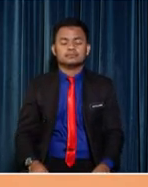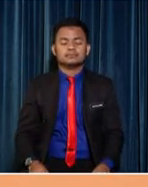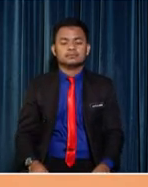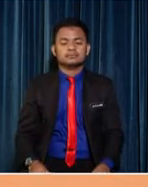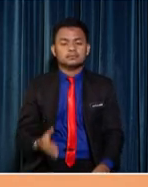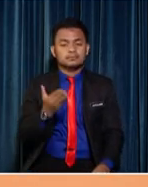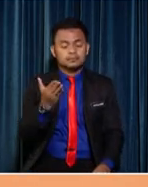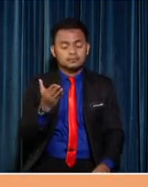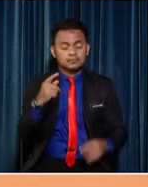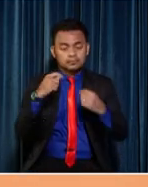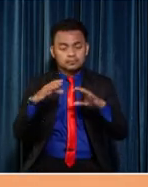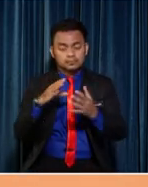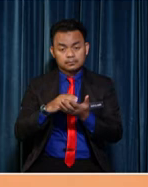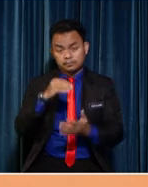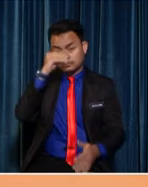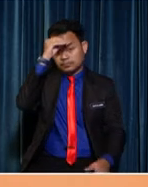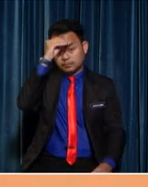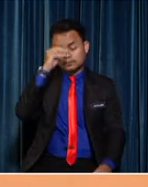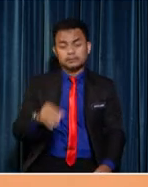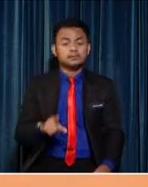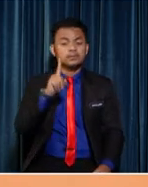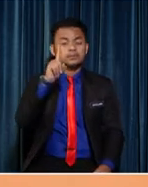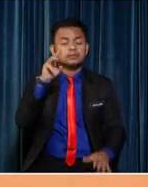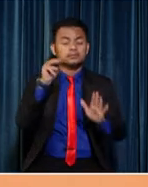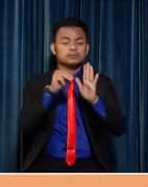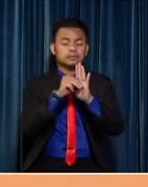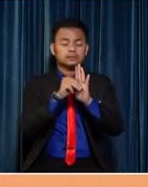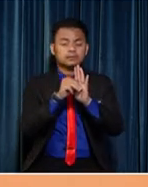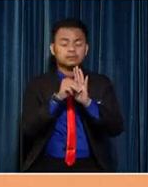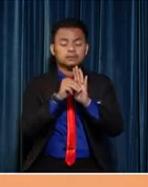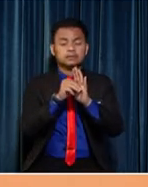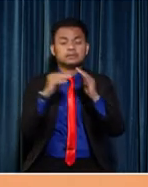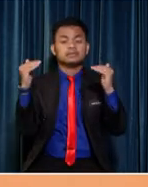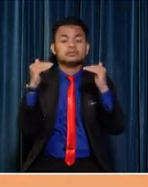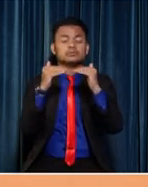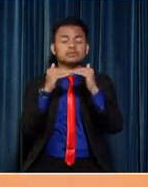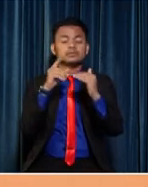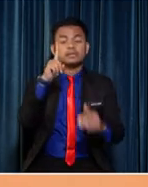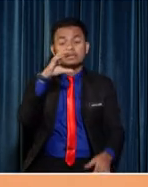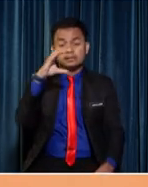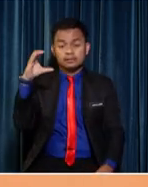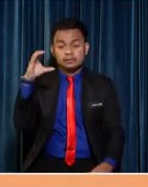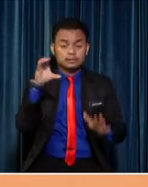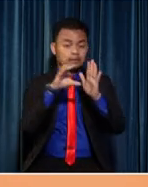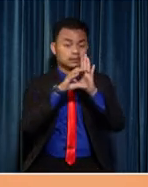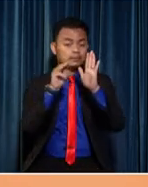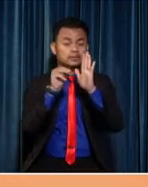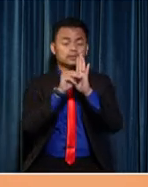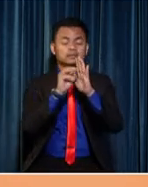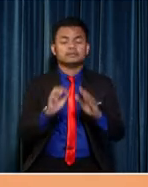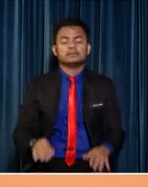You have learned that 1 meter is equal to 100